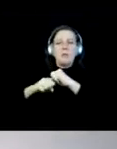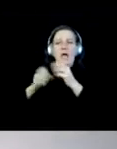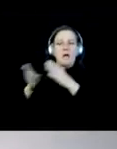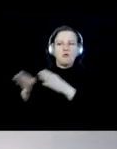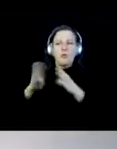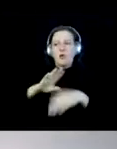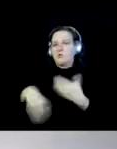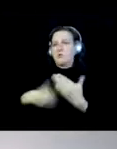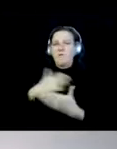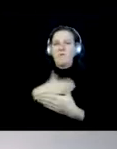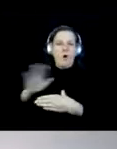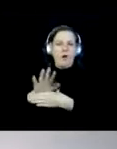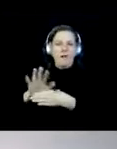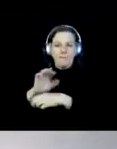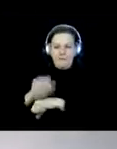work.